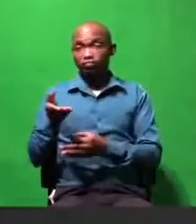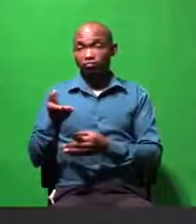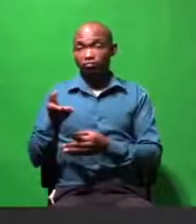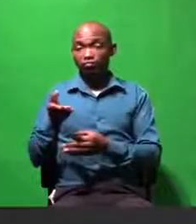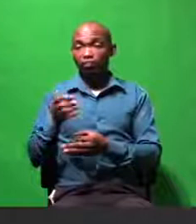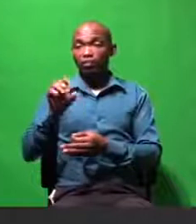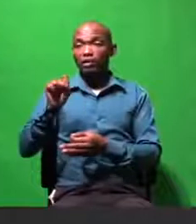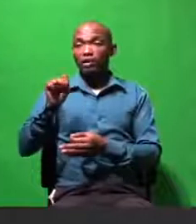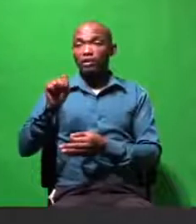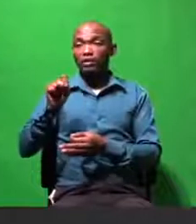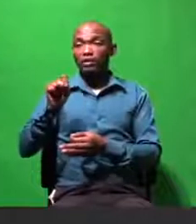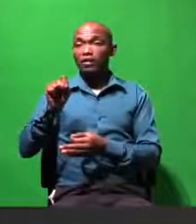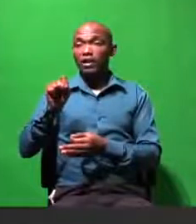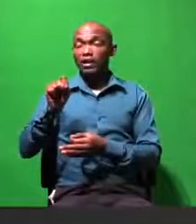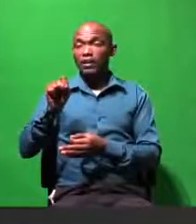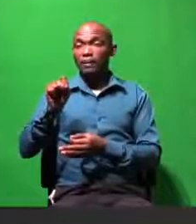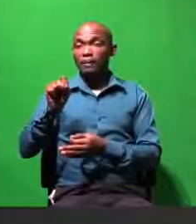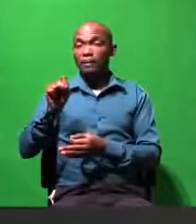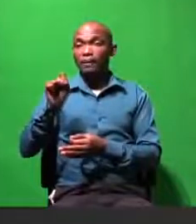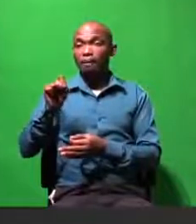Chain survey